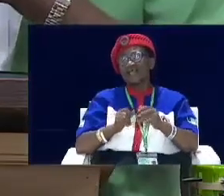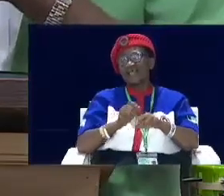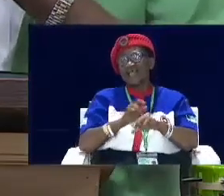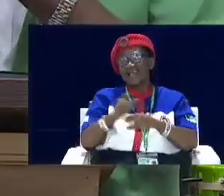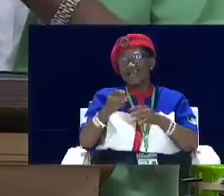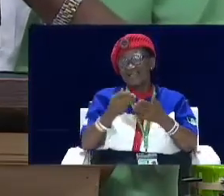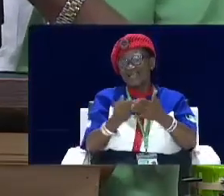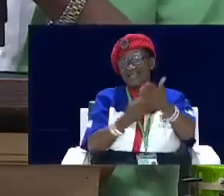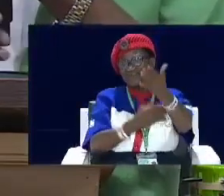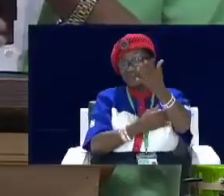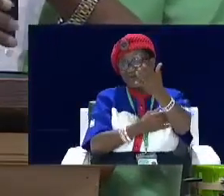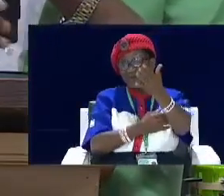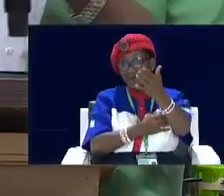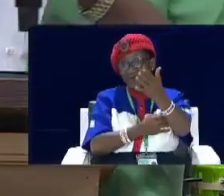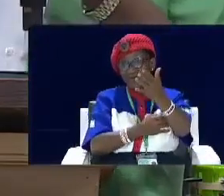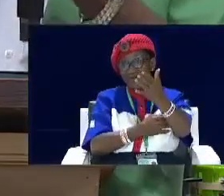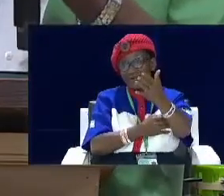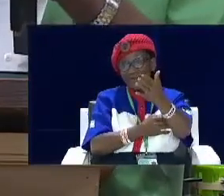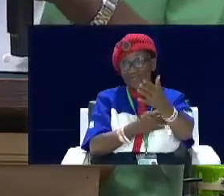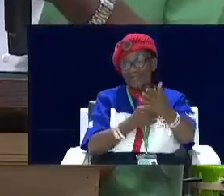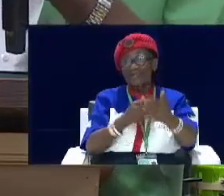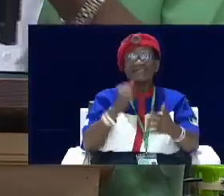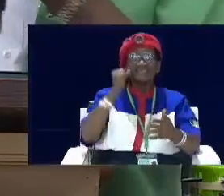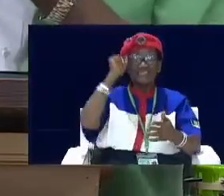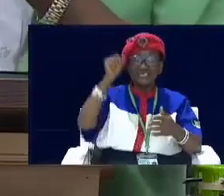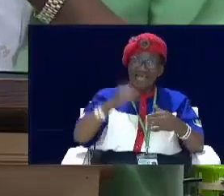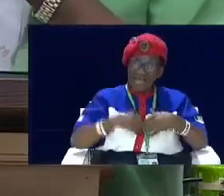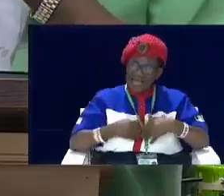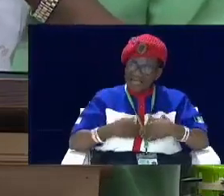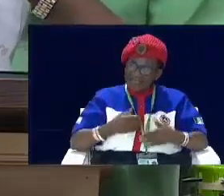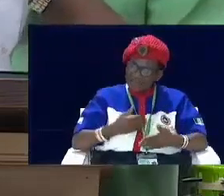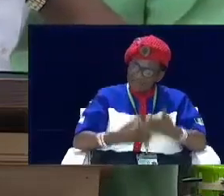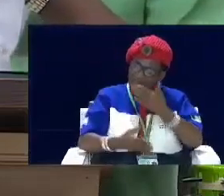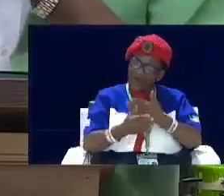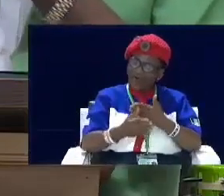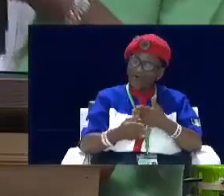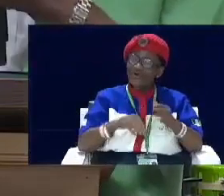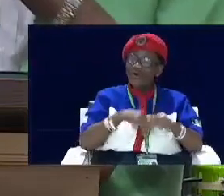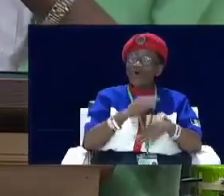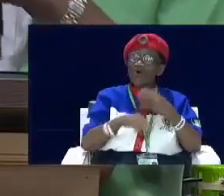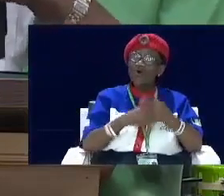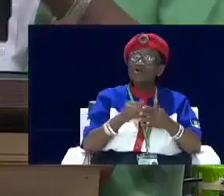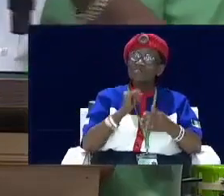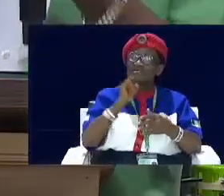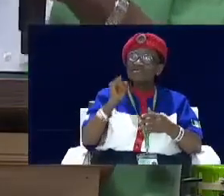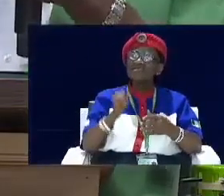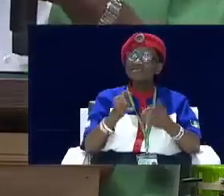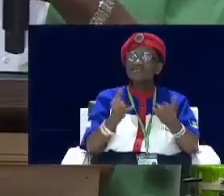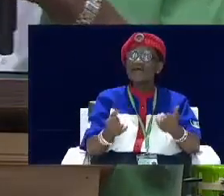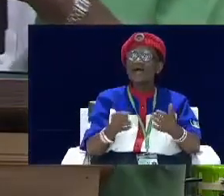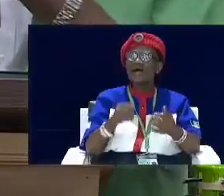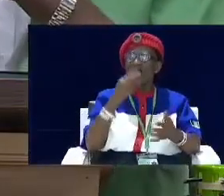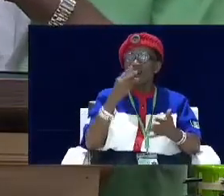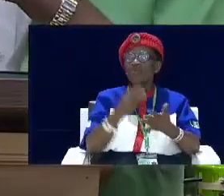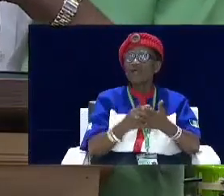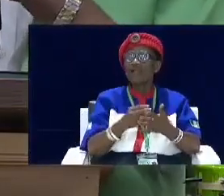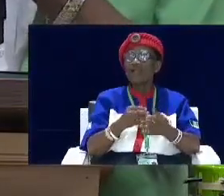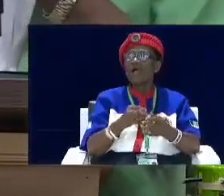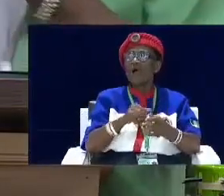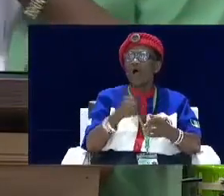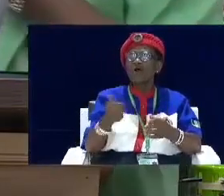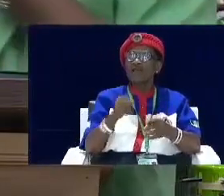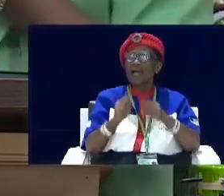are taking place. Won ti bimo. All is now well. Gogo ti reju rewa. Other people had come. Awon to ku ti wa